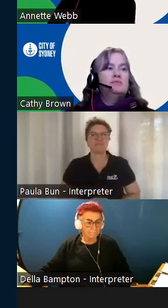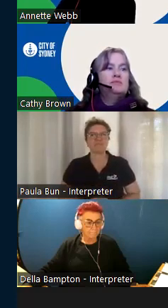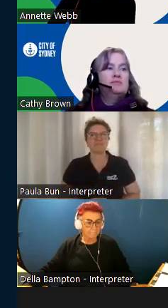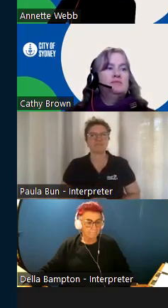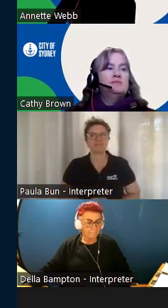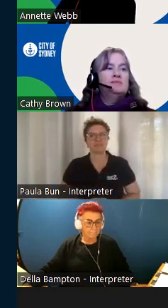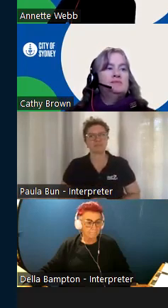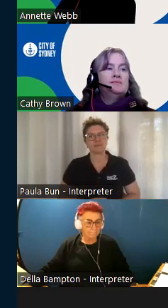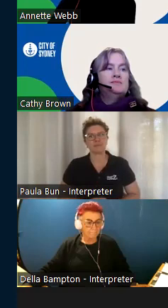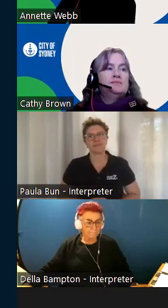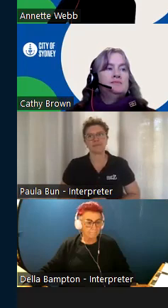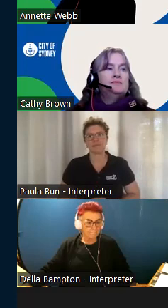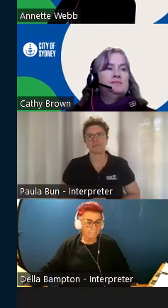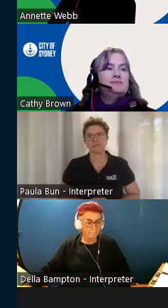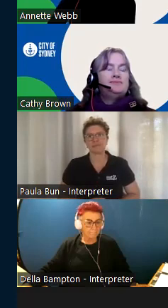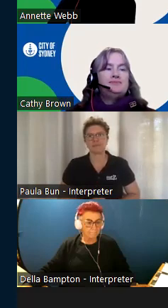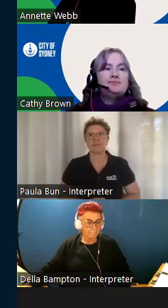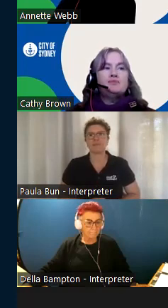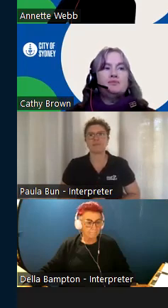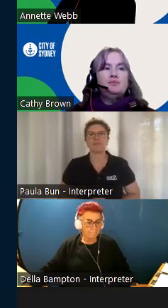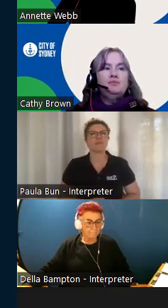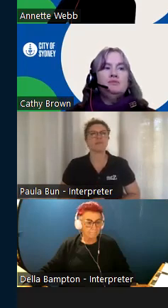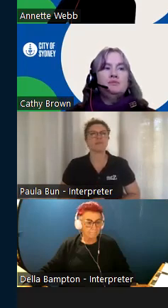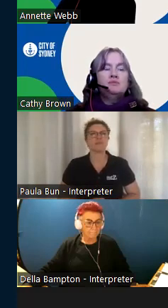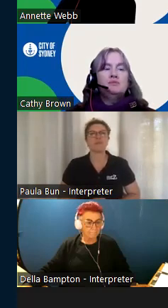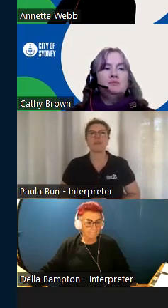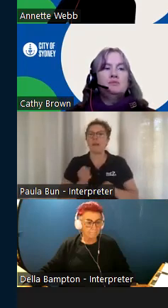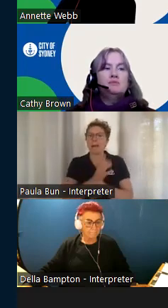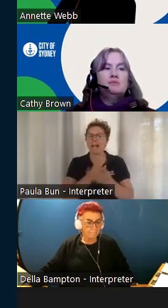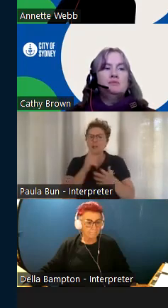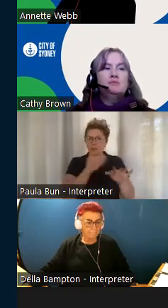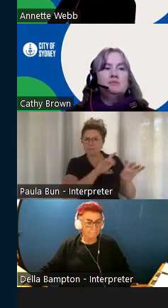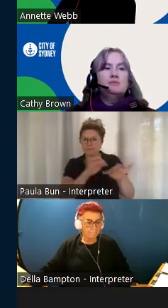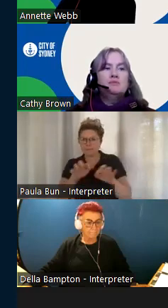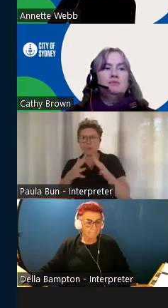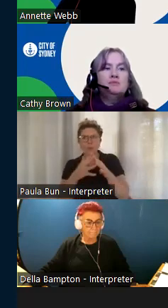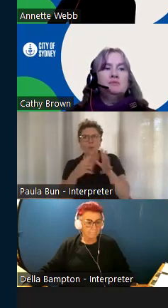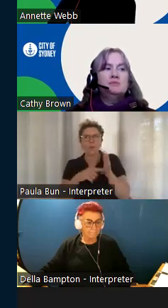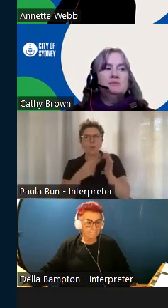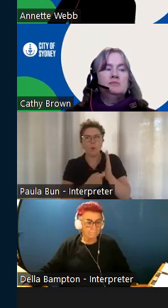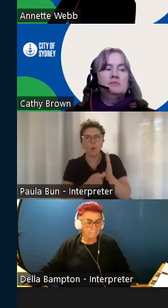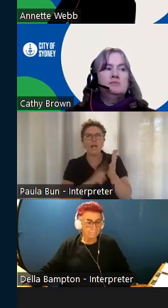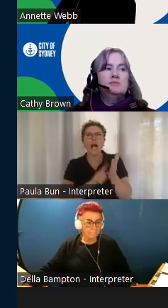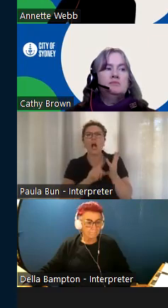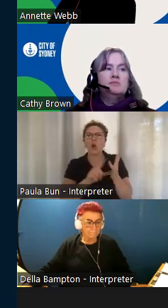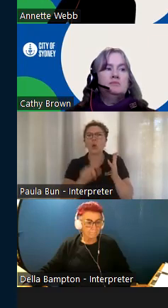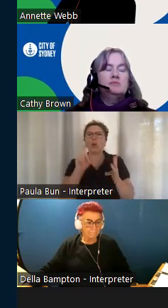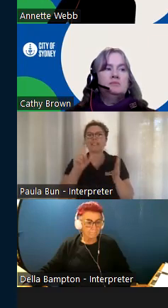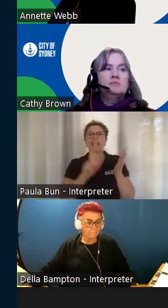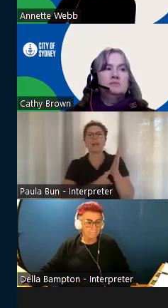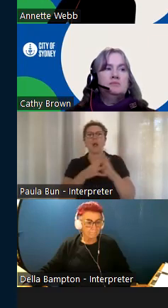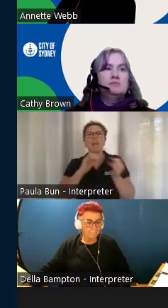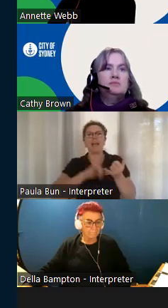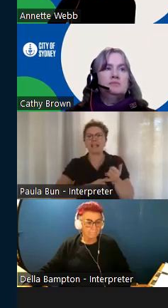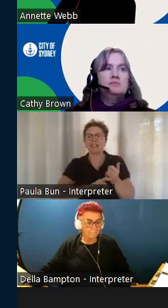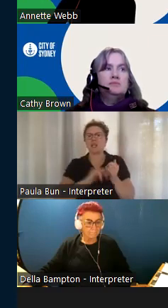creativecity@cityofsydney.nsw.gov.au, and do use the subject line Waterloo CLWS 2023 question. That will help